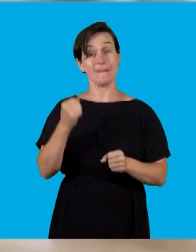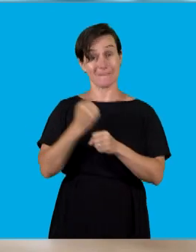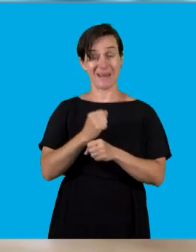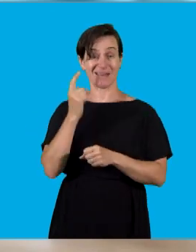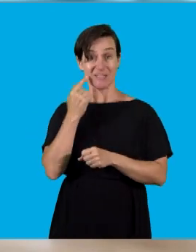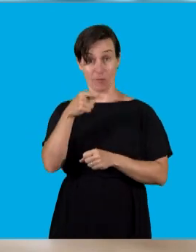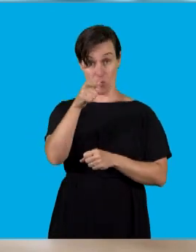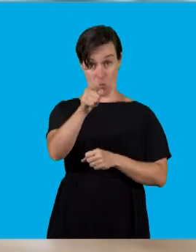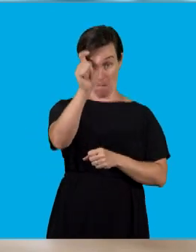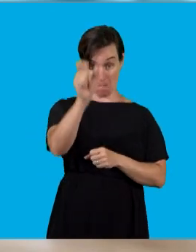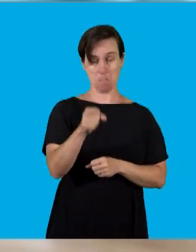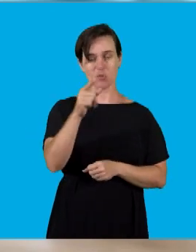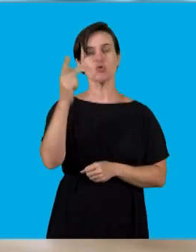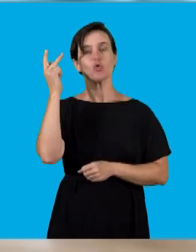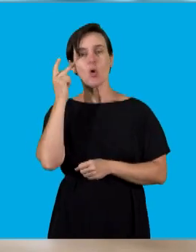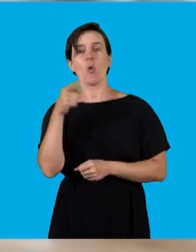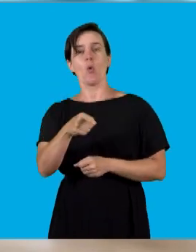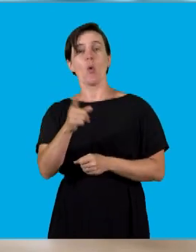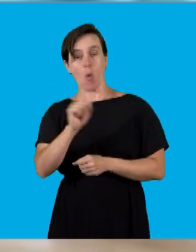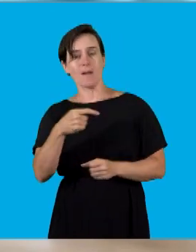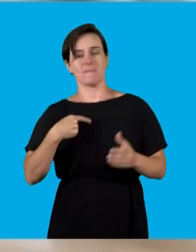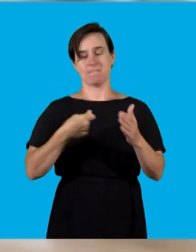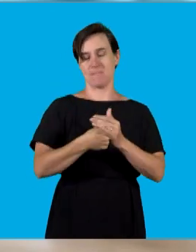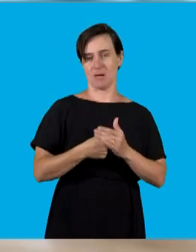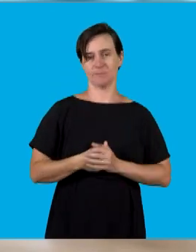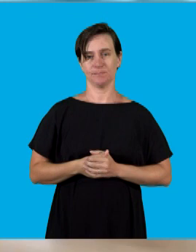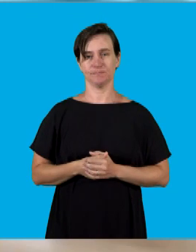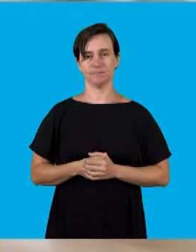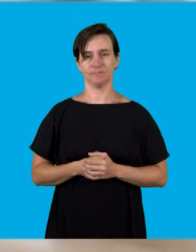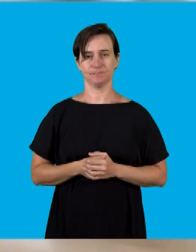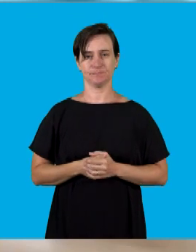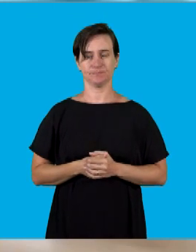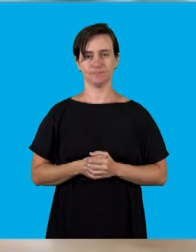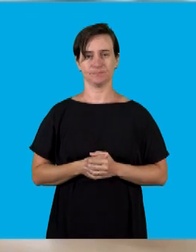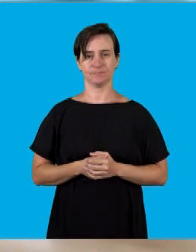for you as the customer to know exactly what you are buying.